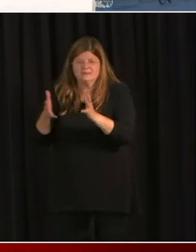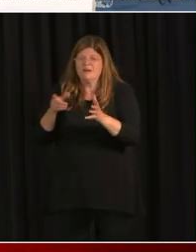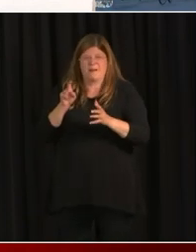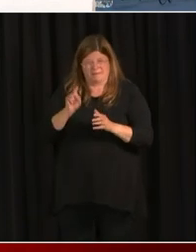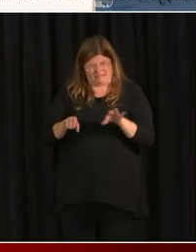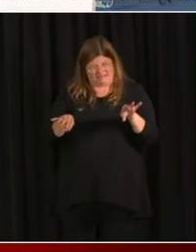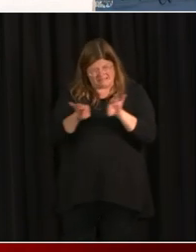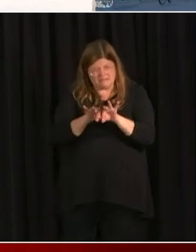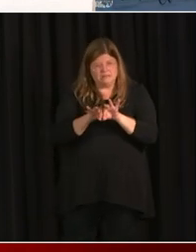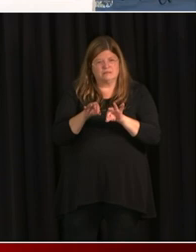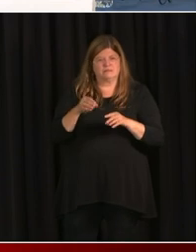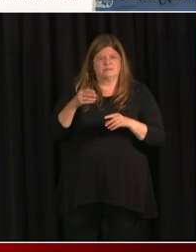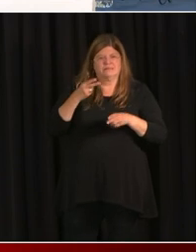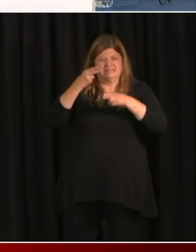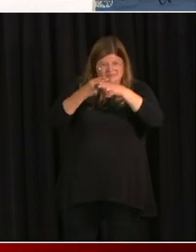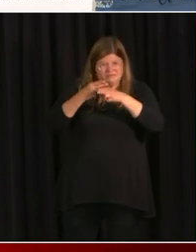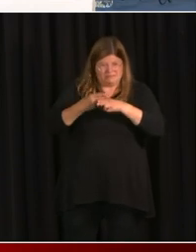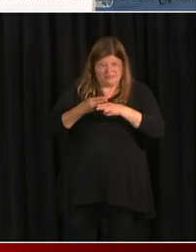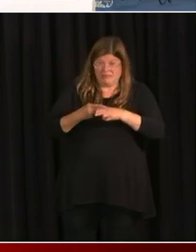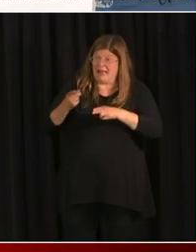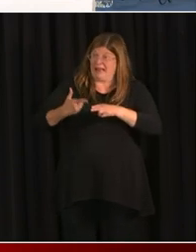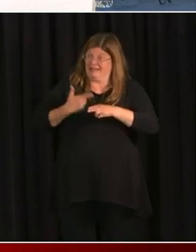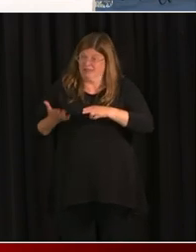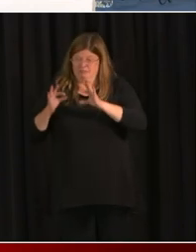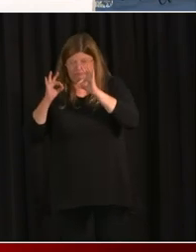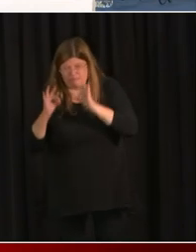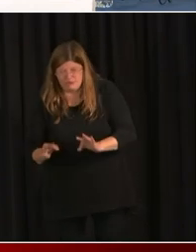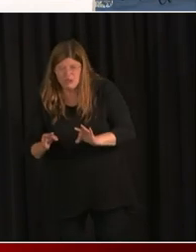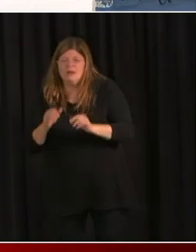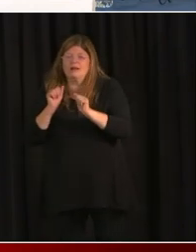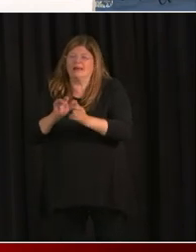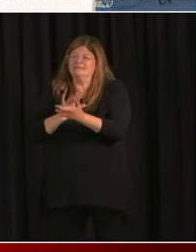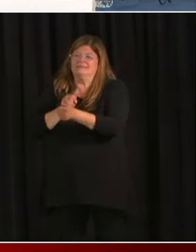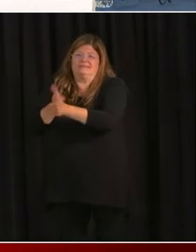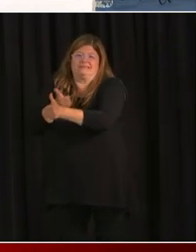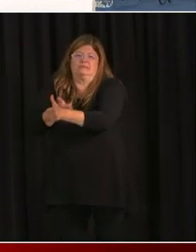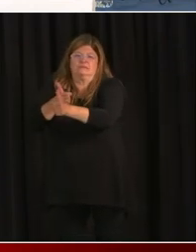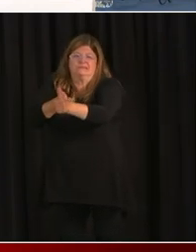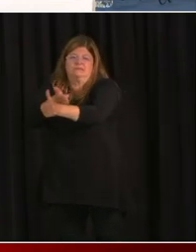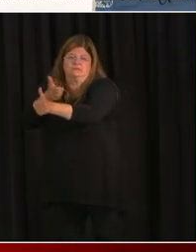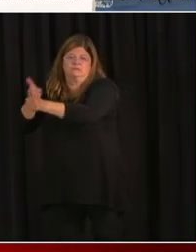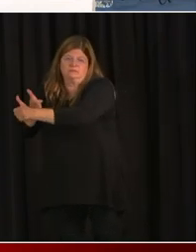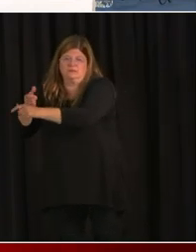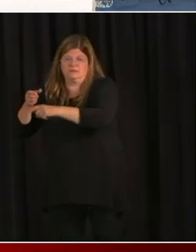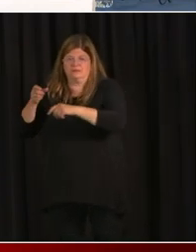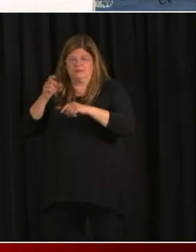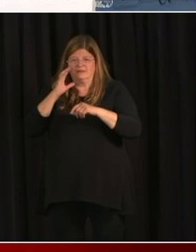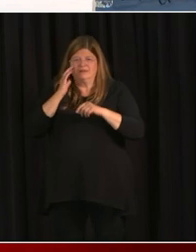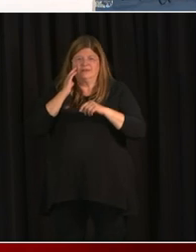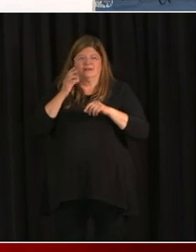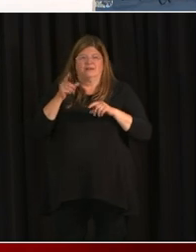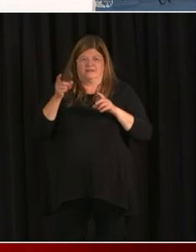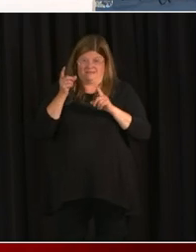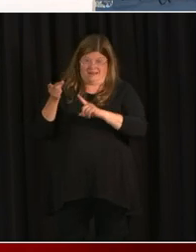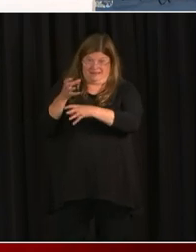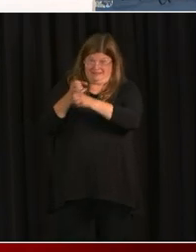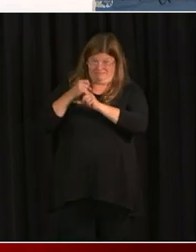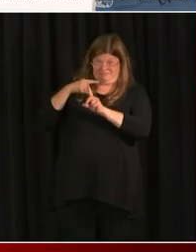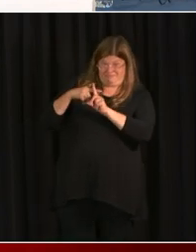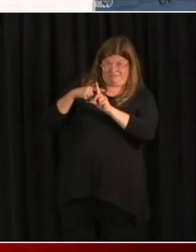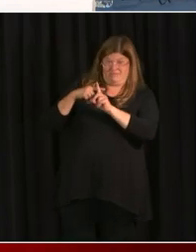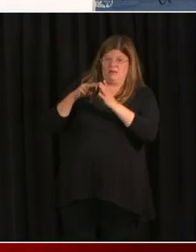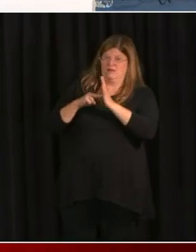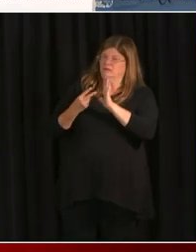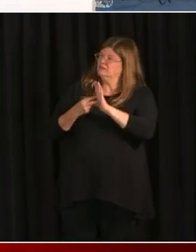that individual resides at that address, or that they could eventually be contacted. So we have a high likelihood of success with